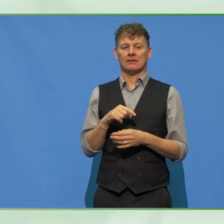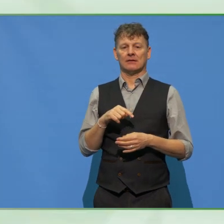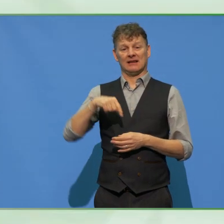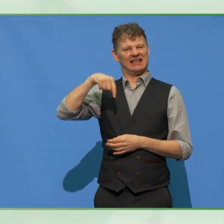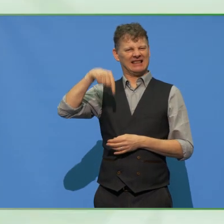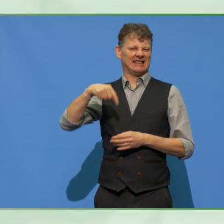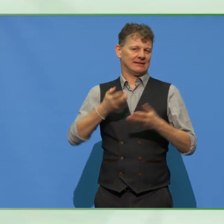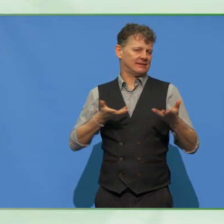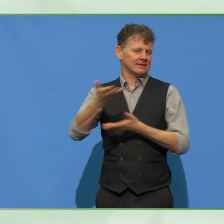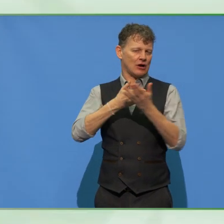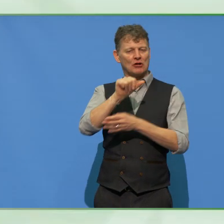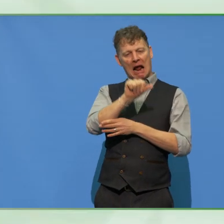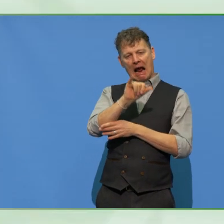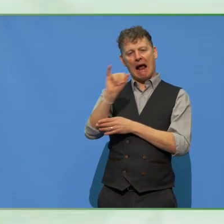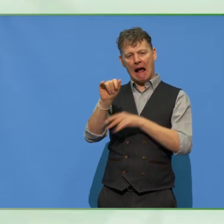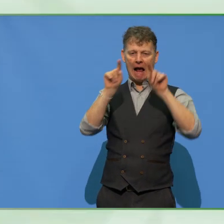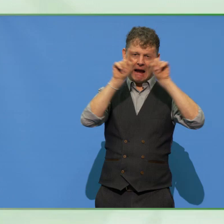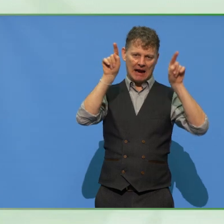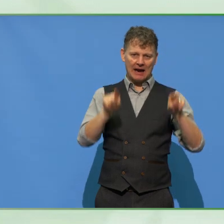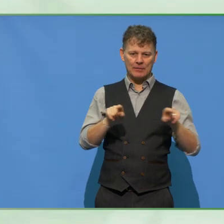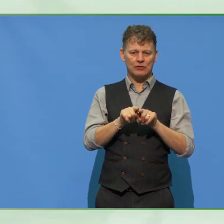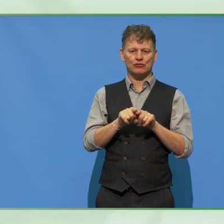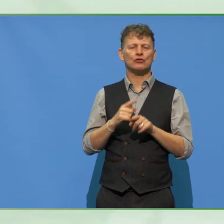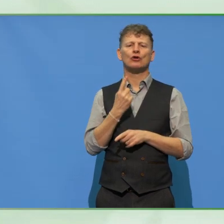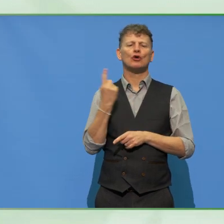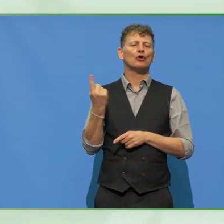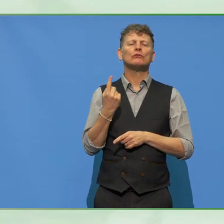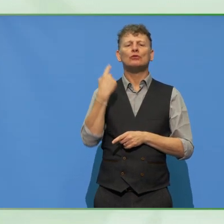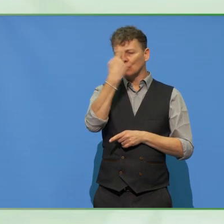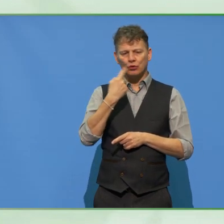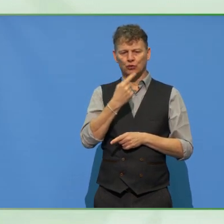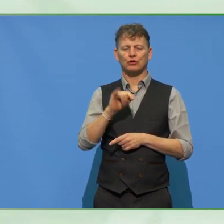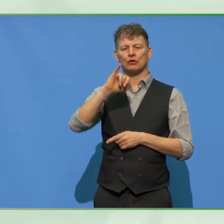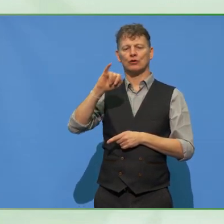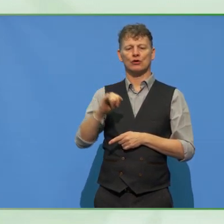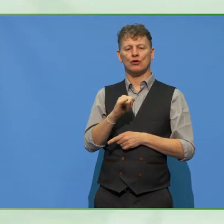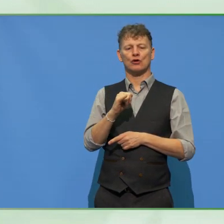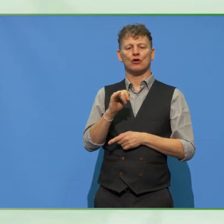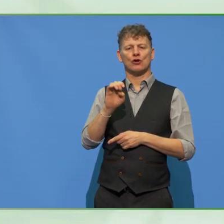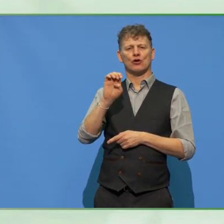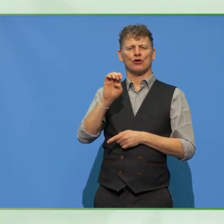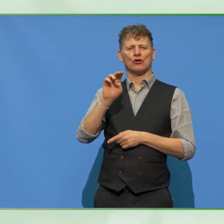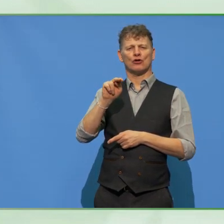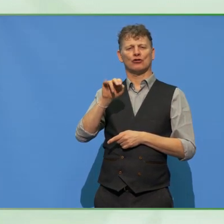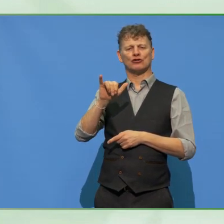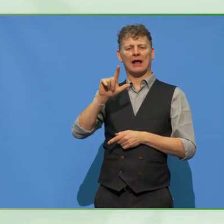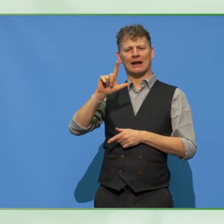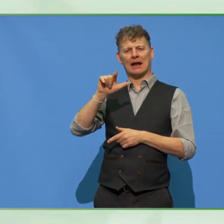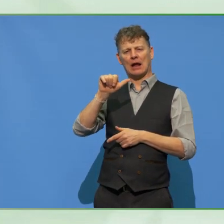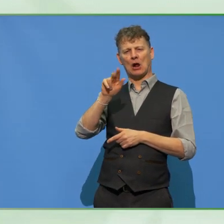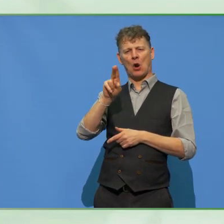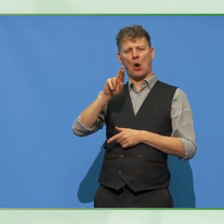of persons with disabilities in AI is Jenny Lee Flory. Please join me in welcoming Jenny Lee